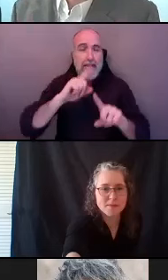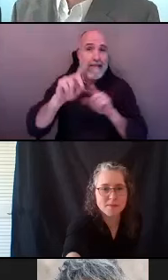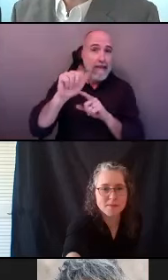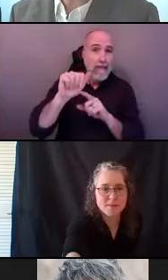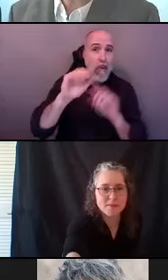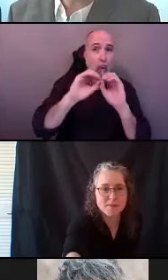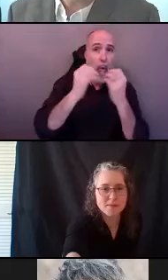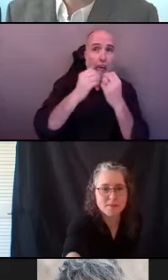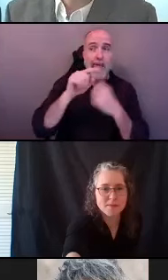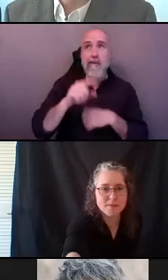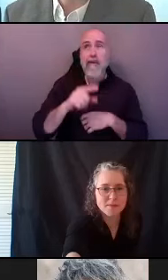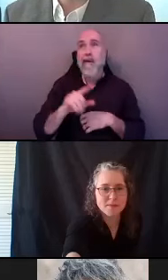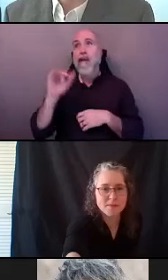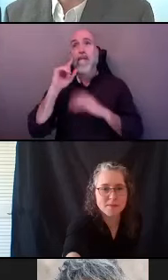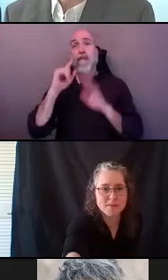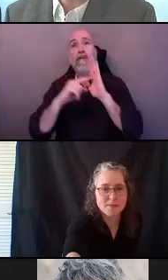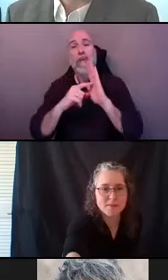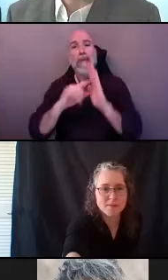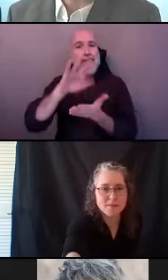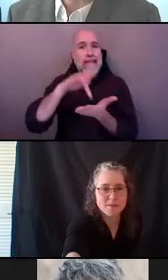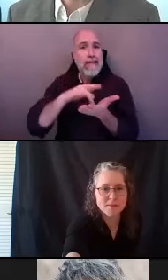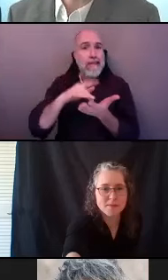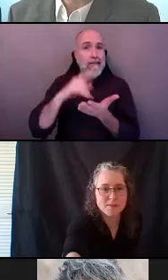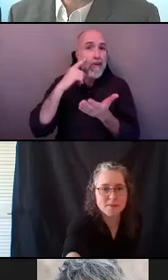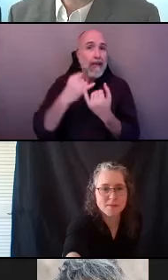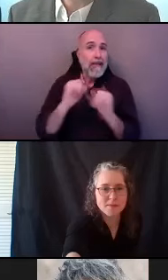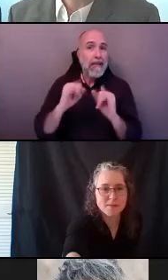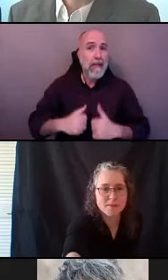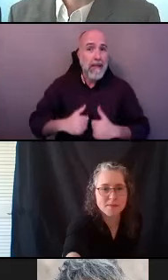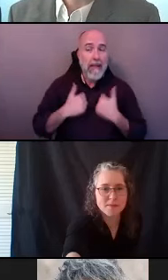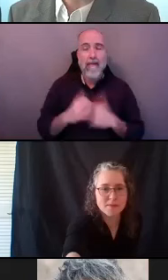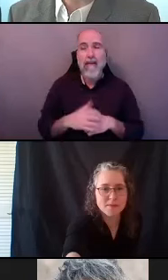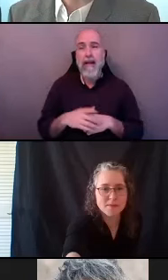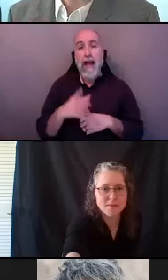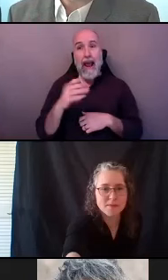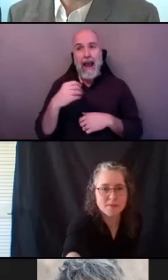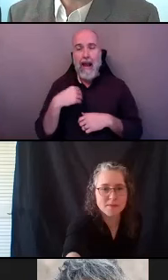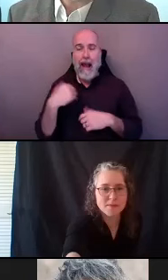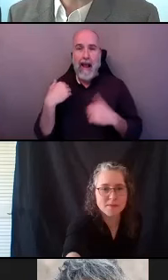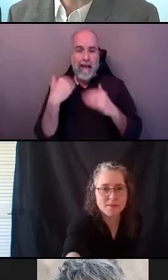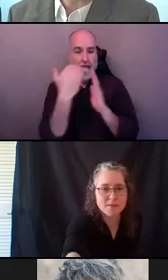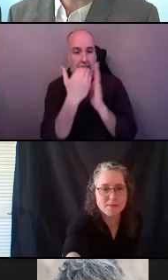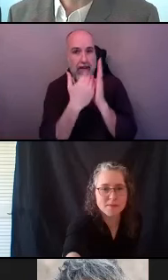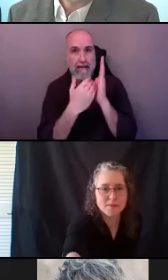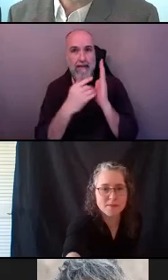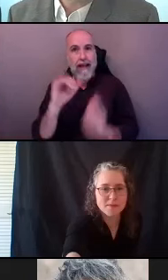includes Centers for Independent Living. And for a list near you, it's